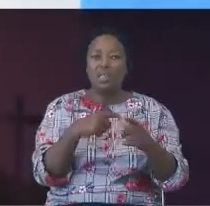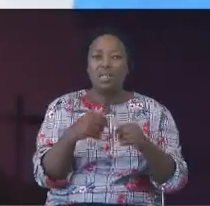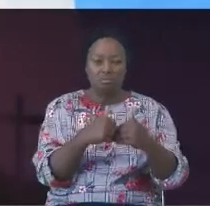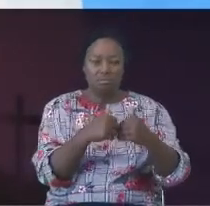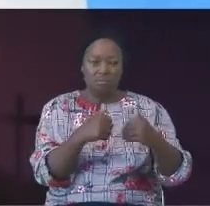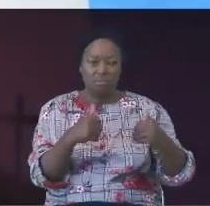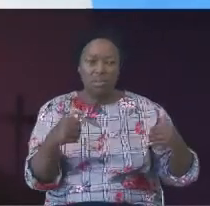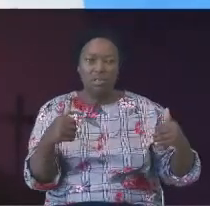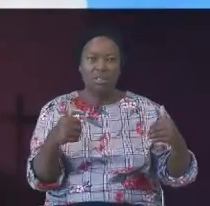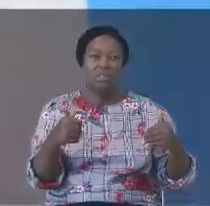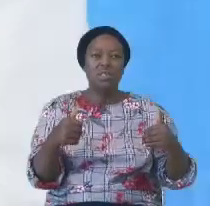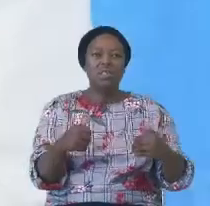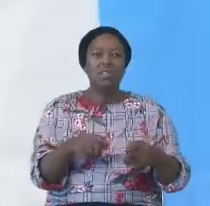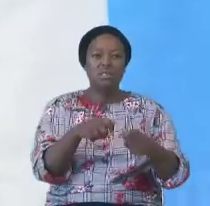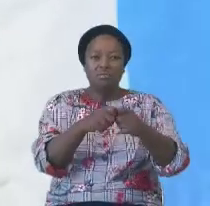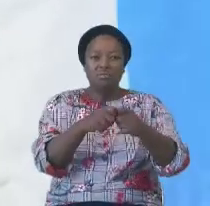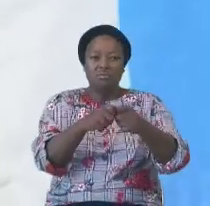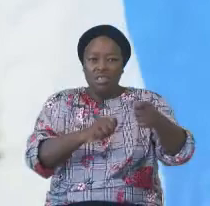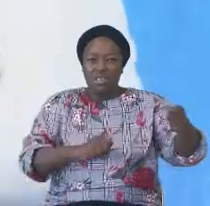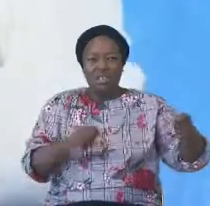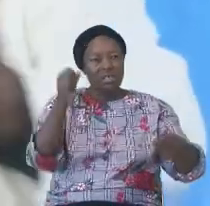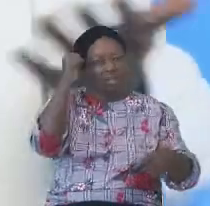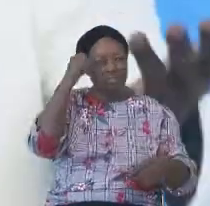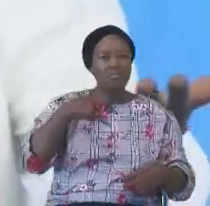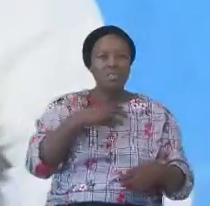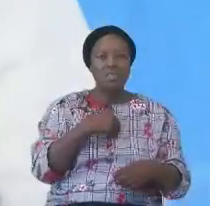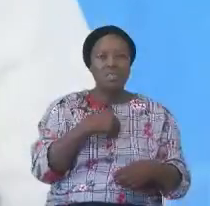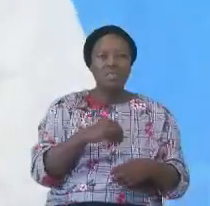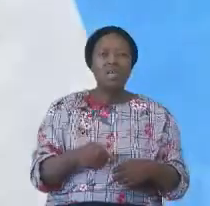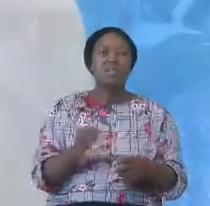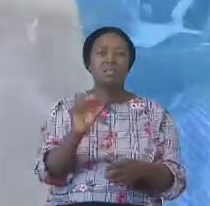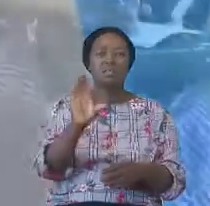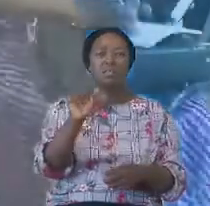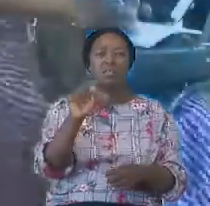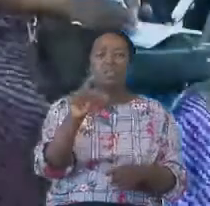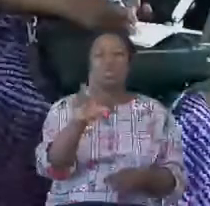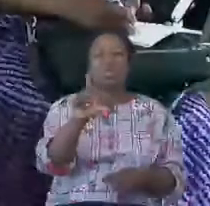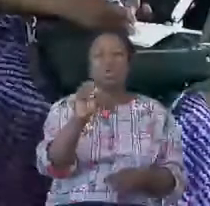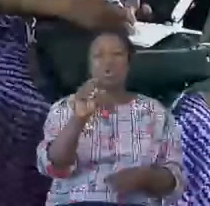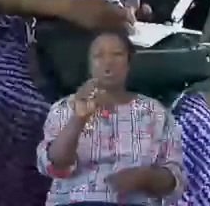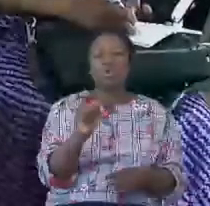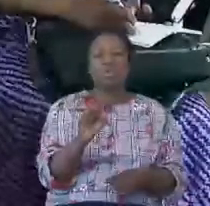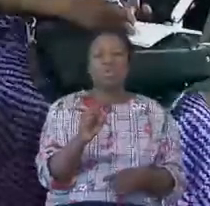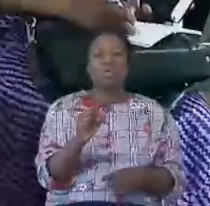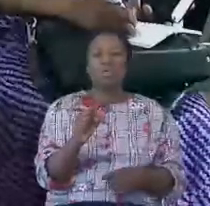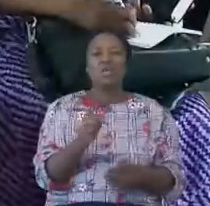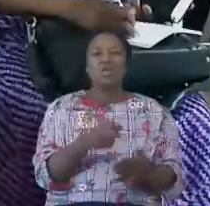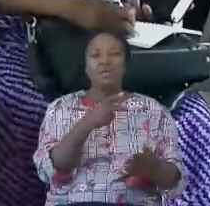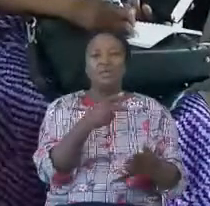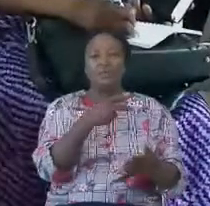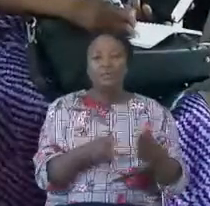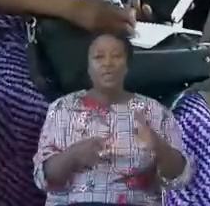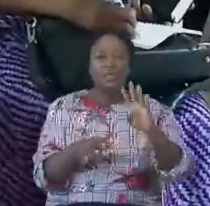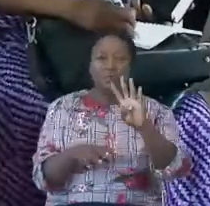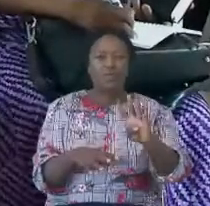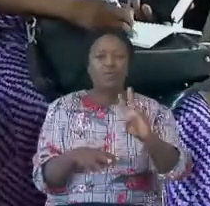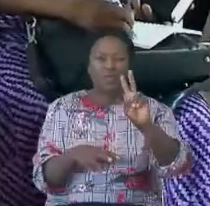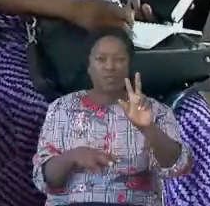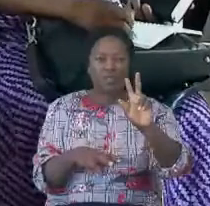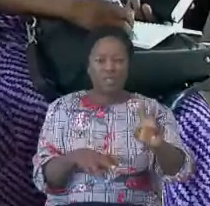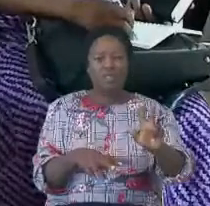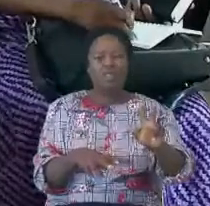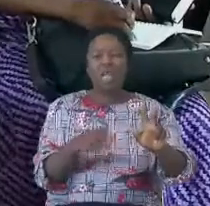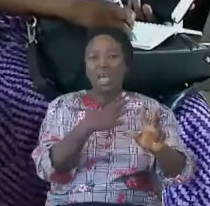know not what they do. And they parted his garments and cast lots." That's number